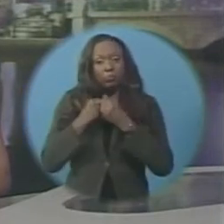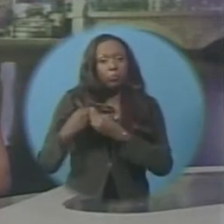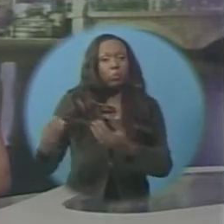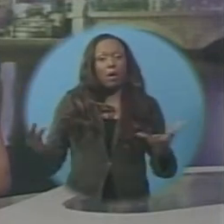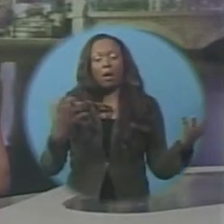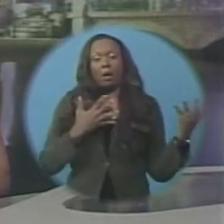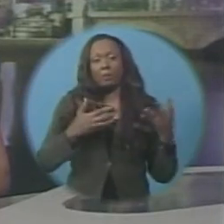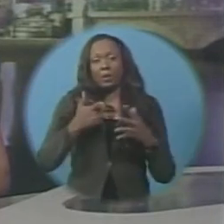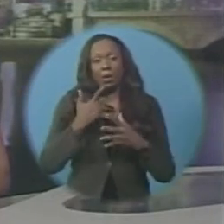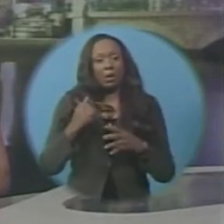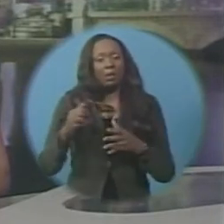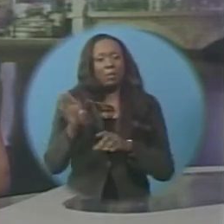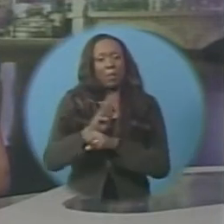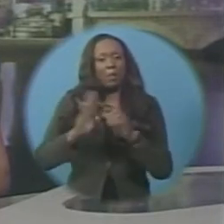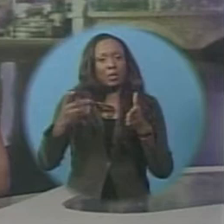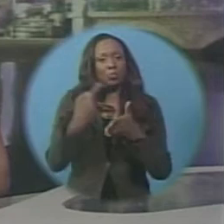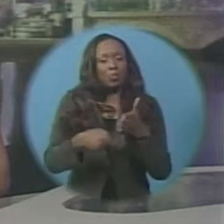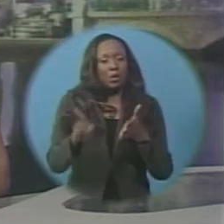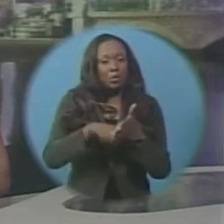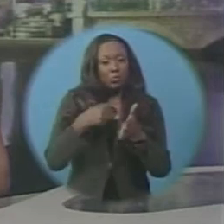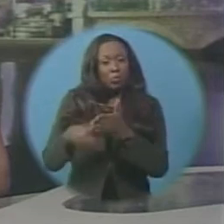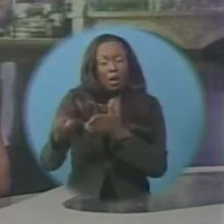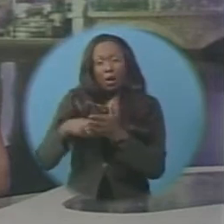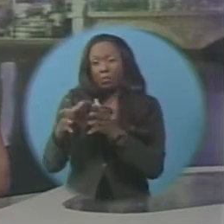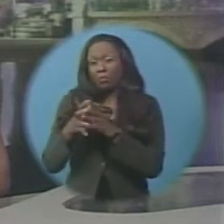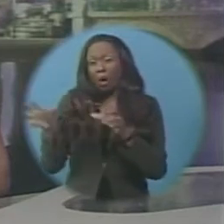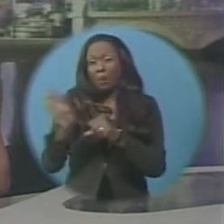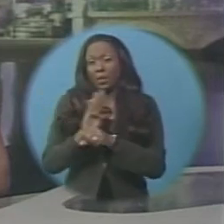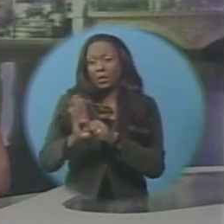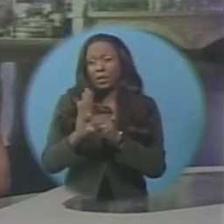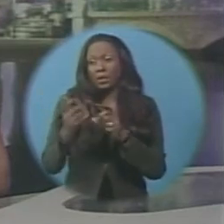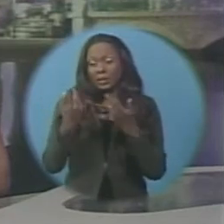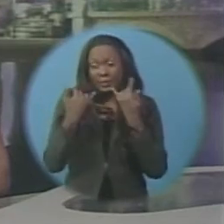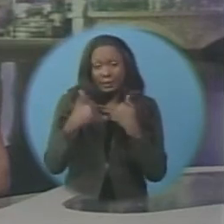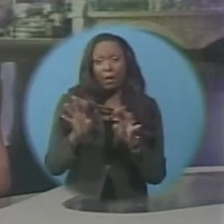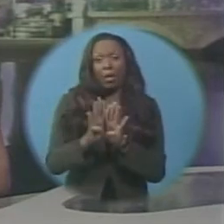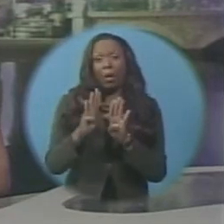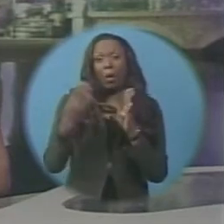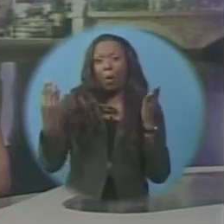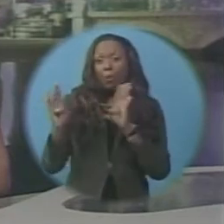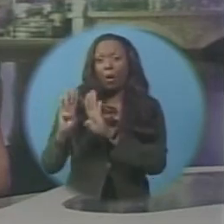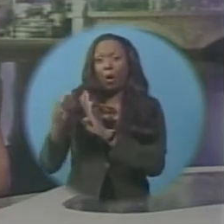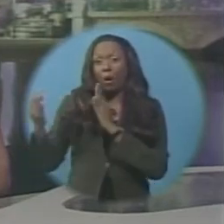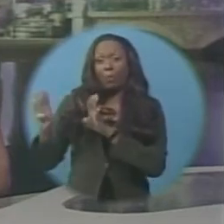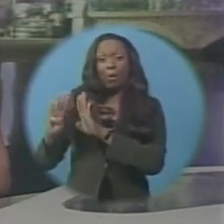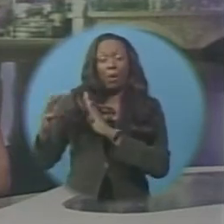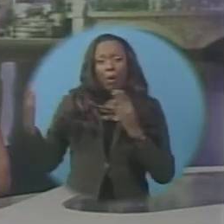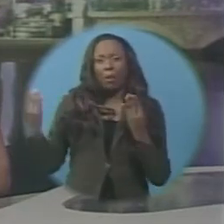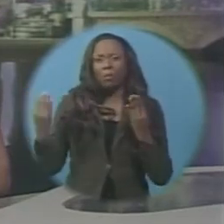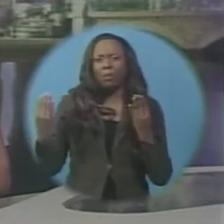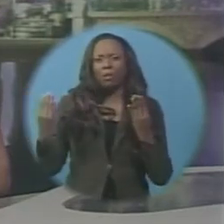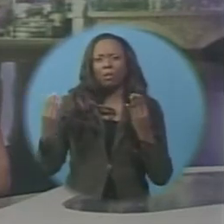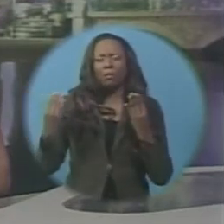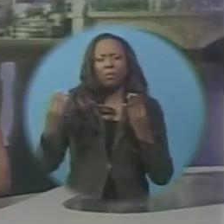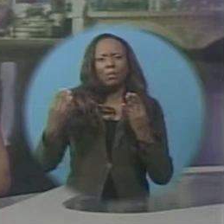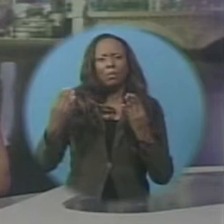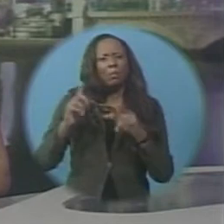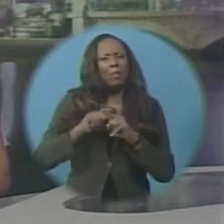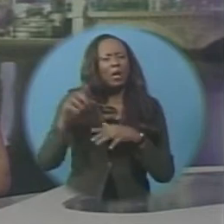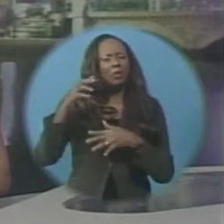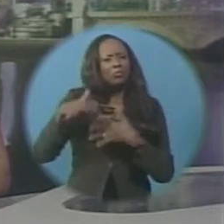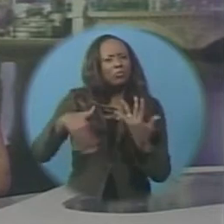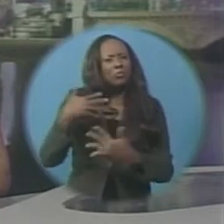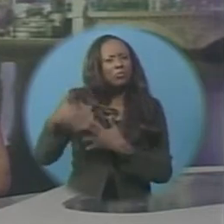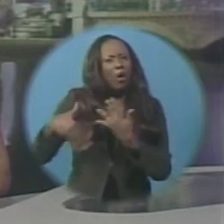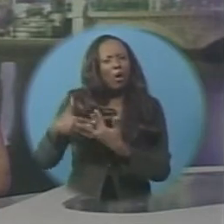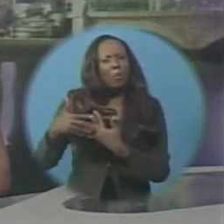harsh criticism from Barbadians after several businesses decided to open despite the threat posed by what later developed into Tropical Storm